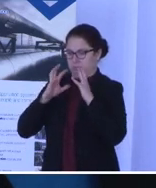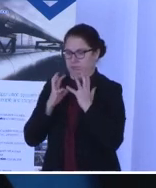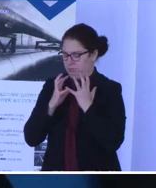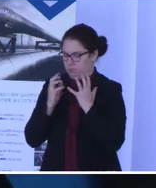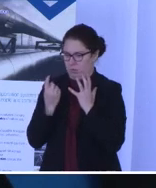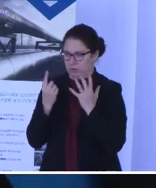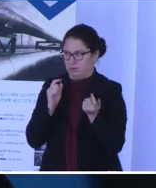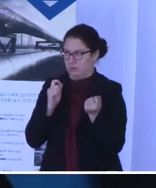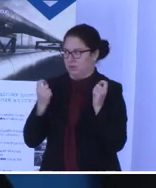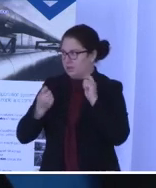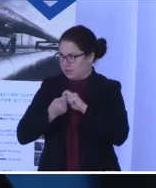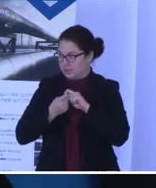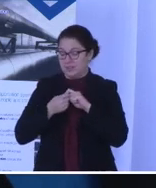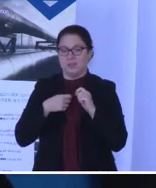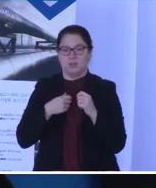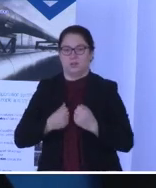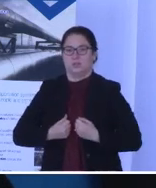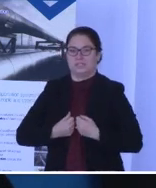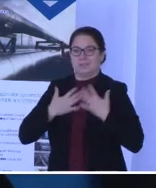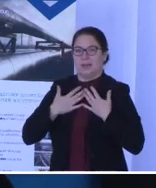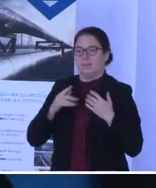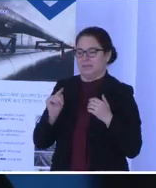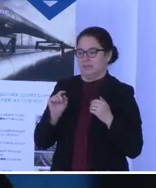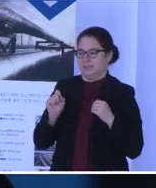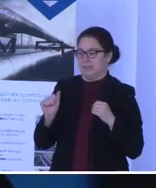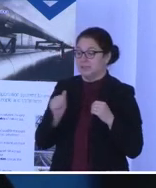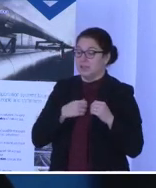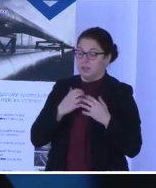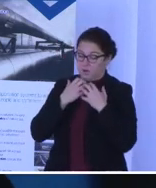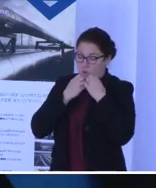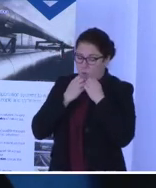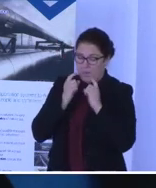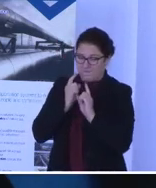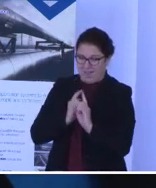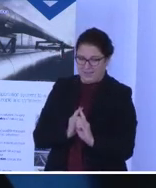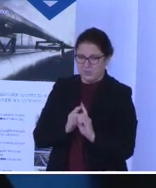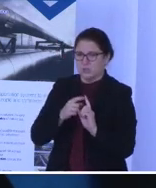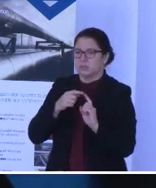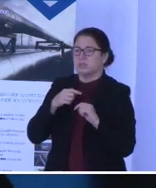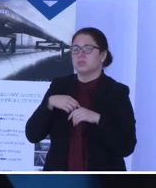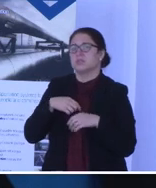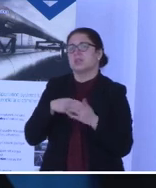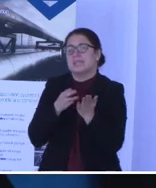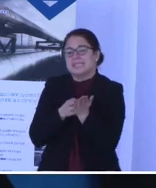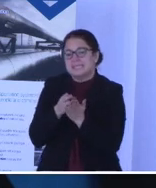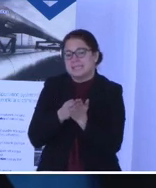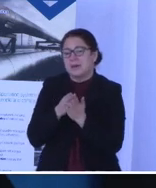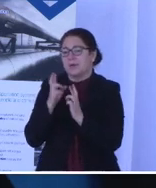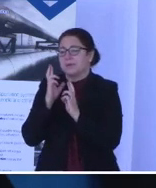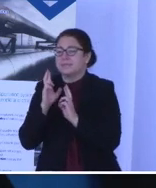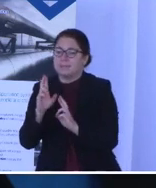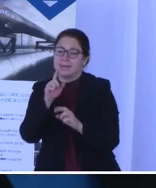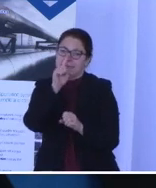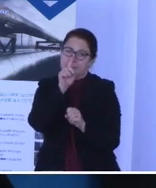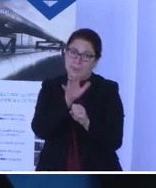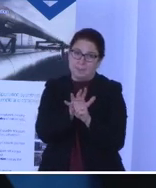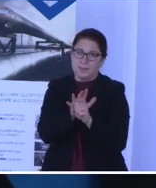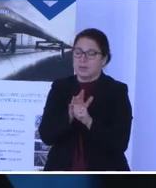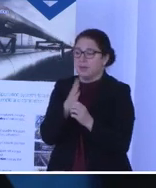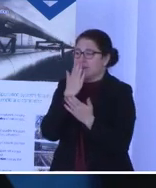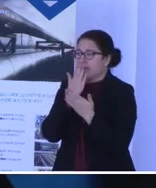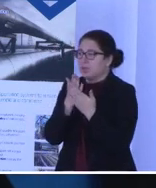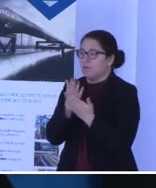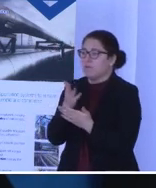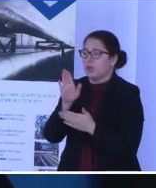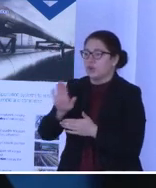always inspired by your demonstration of our core values of integrity, respect, and commitment. And I thank you for your service to our